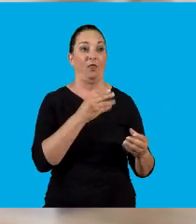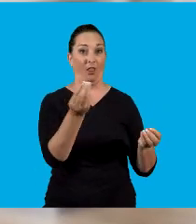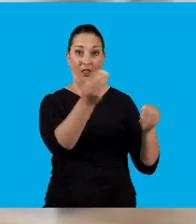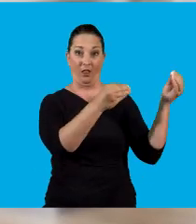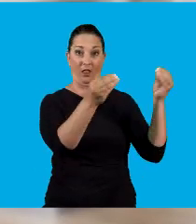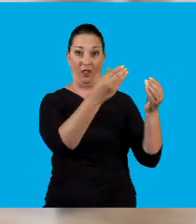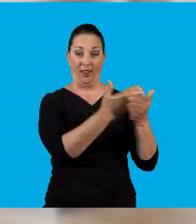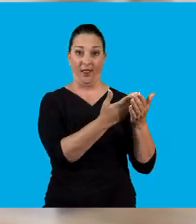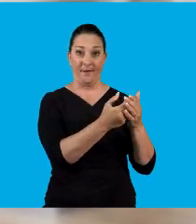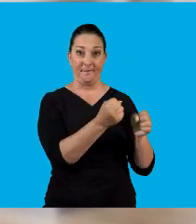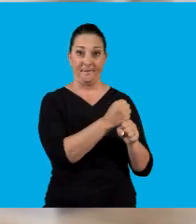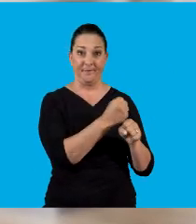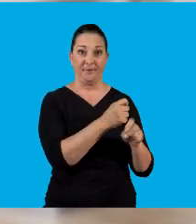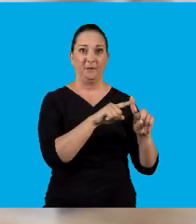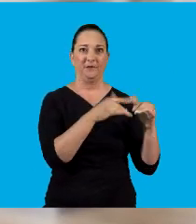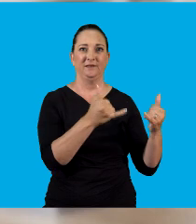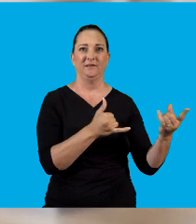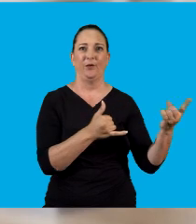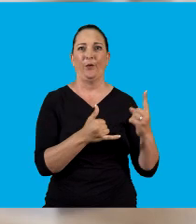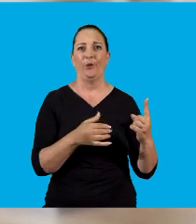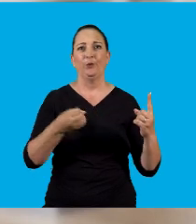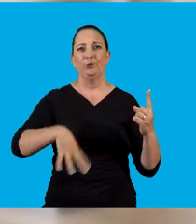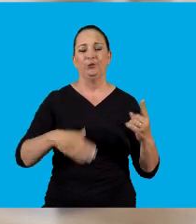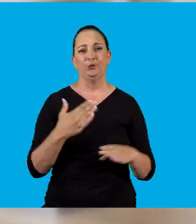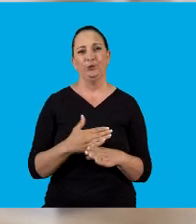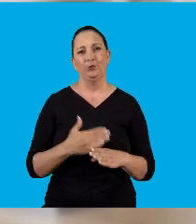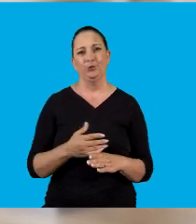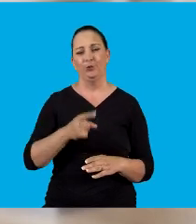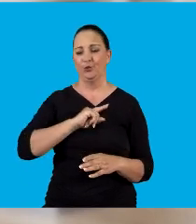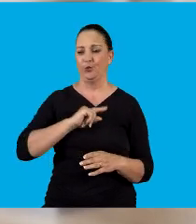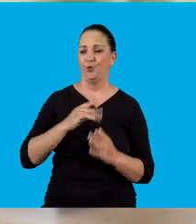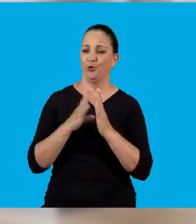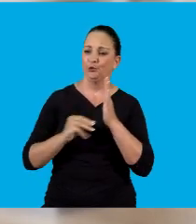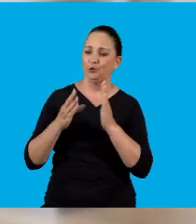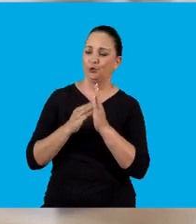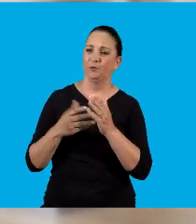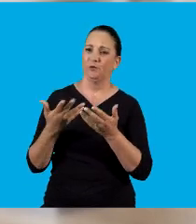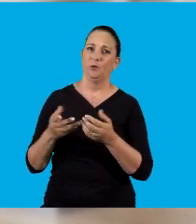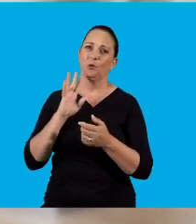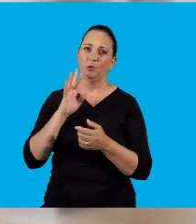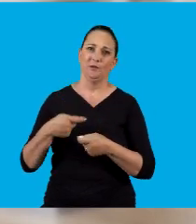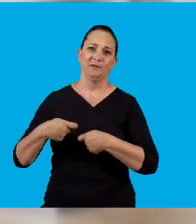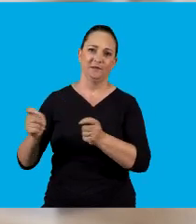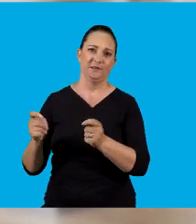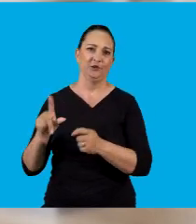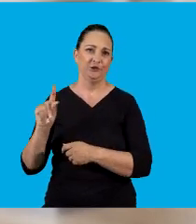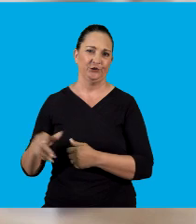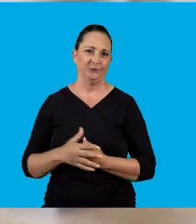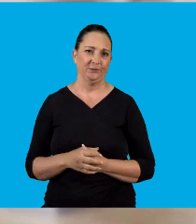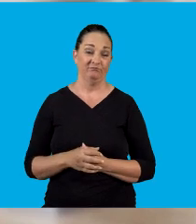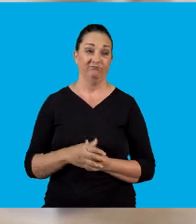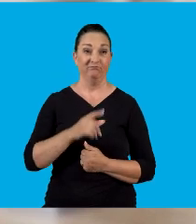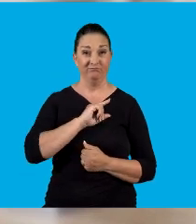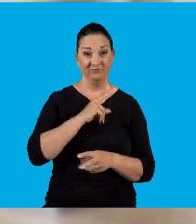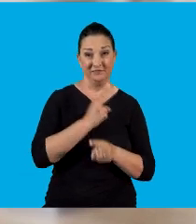even if they can be creative, at the end of the day, their music is going to be pirated, Their DVDs, the movies are going to be pirated